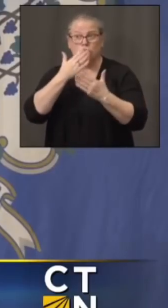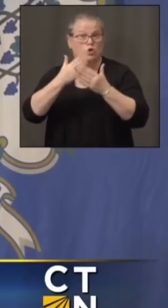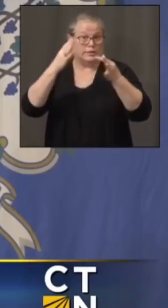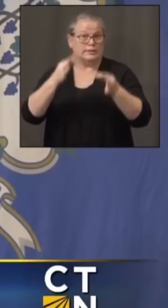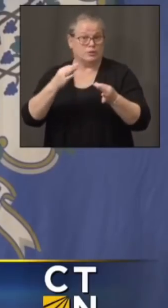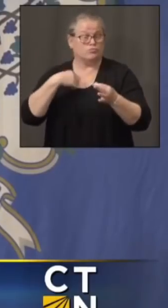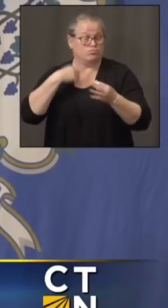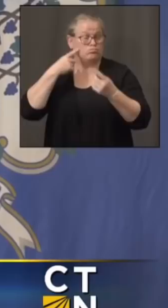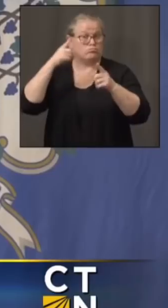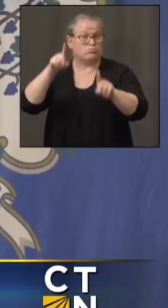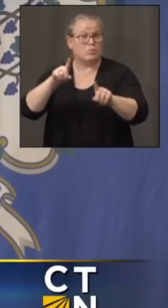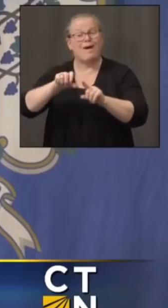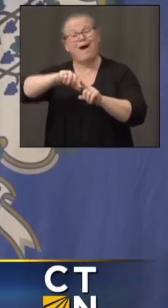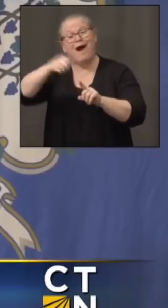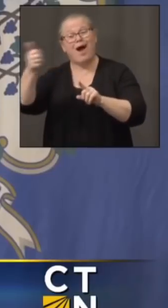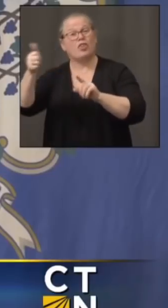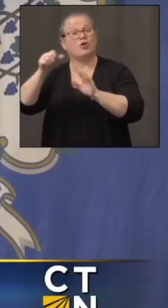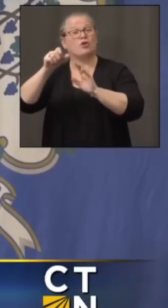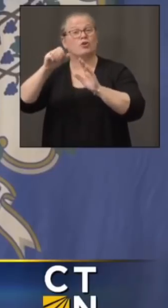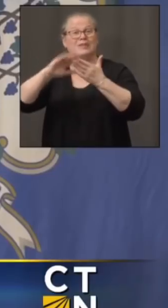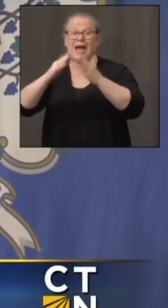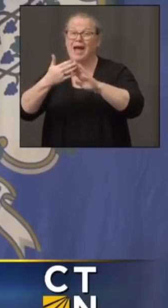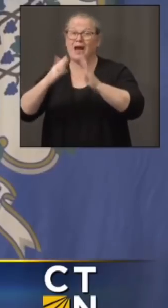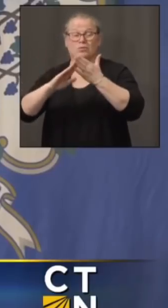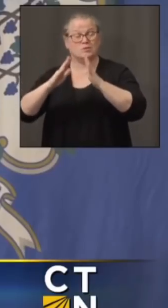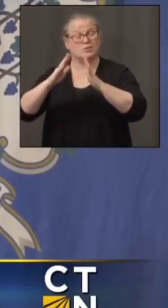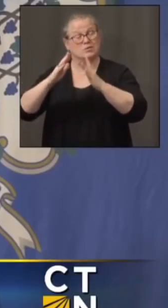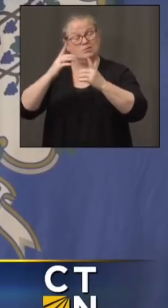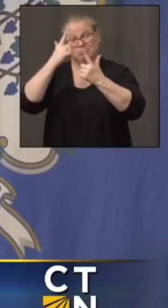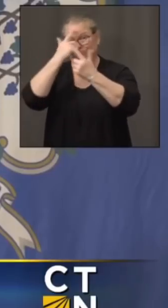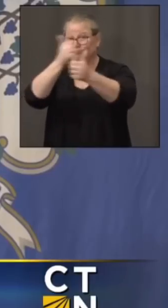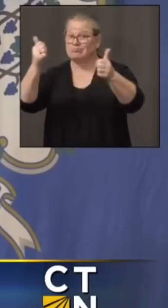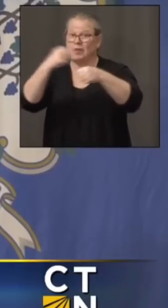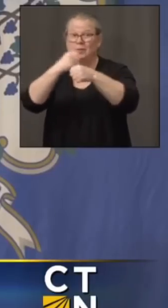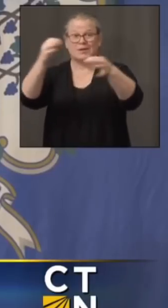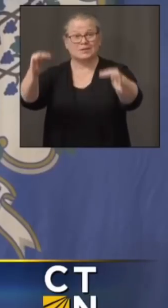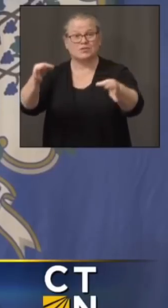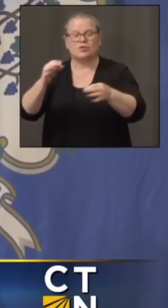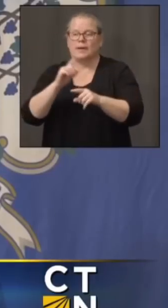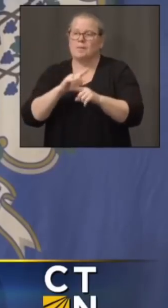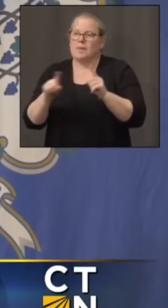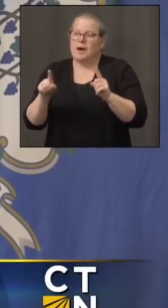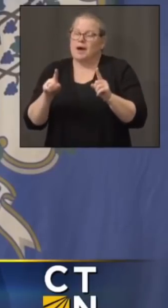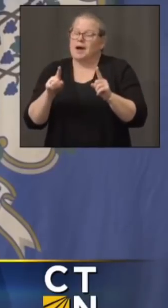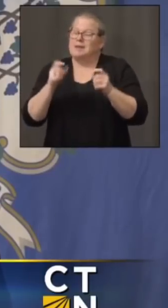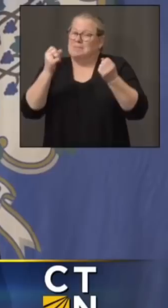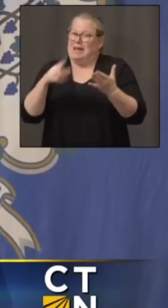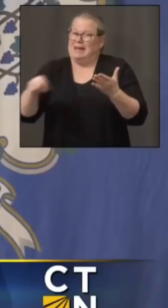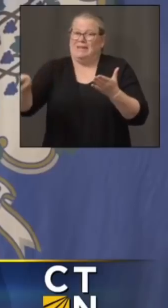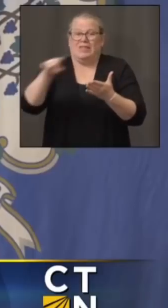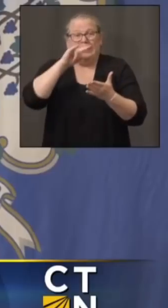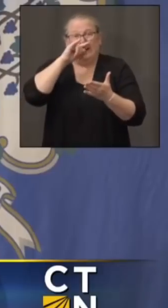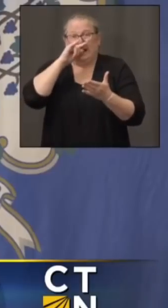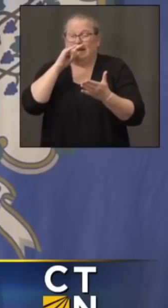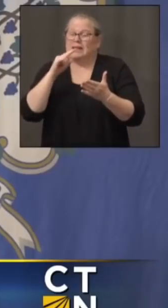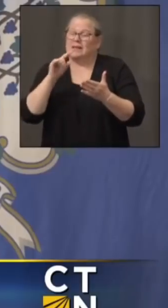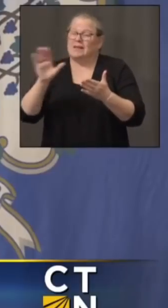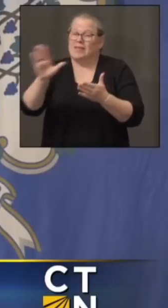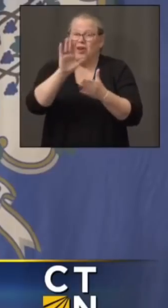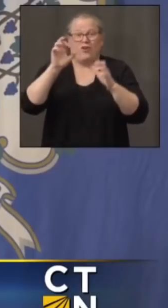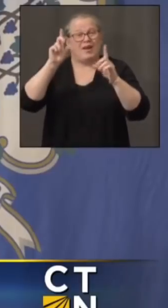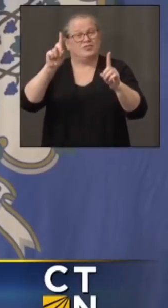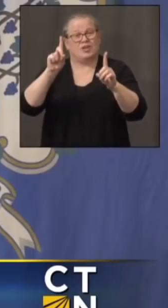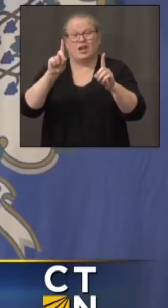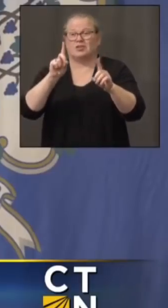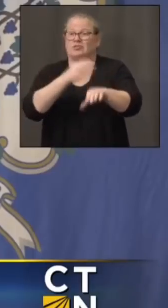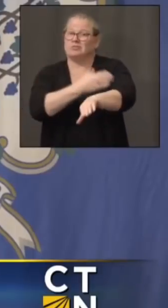make their own mind up. There's a real trade-off, though. A lot of these kids are greatly disadvantaged, not just in terms of education, but